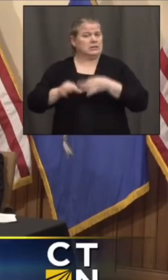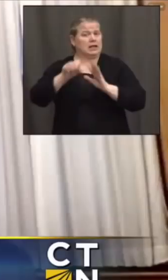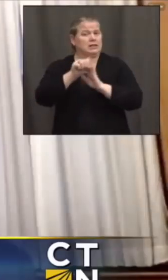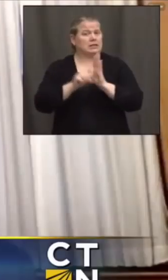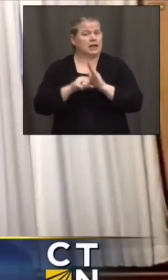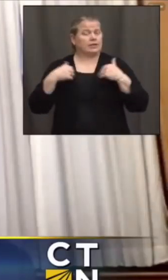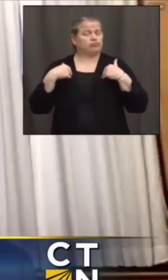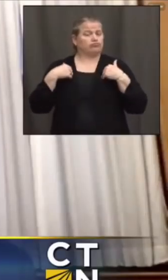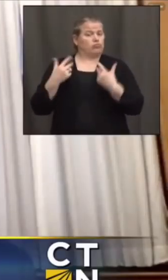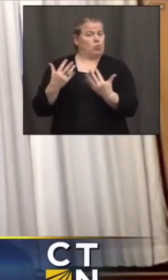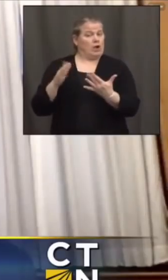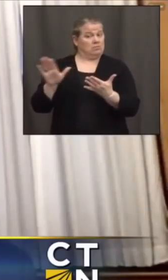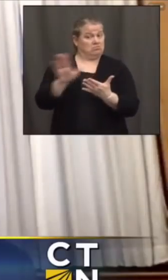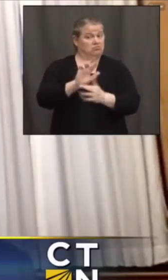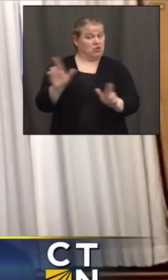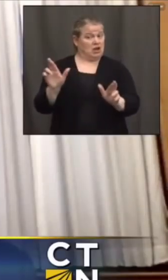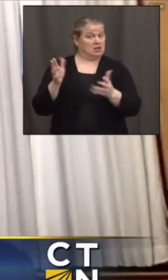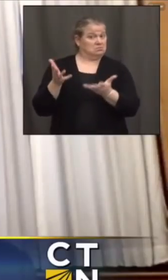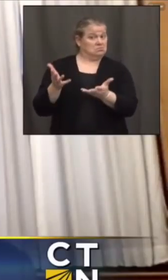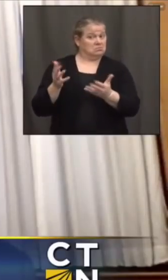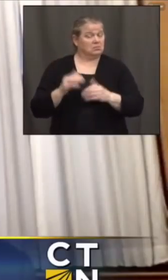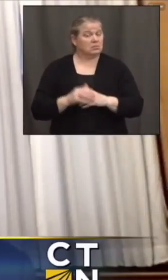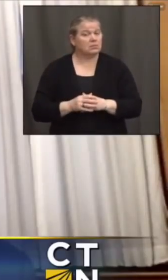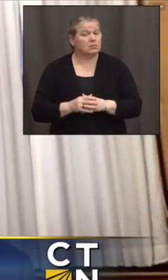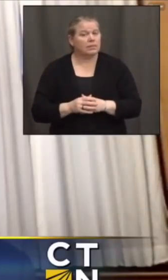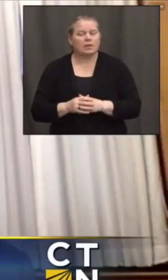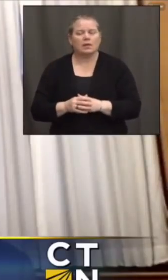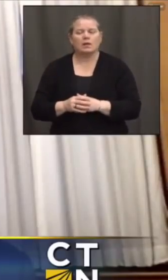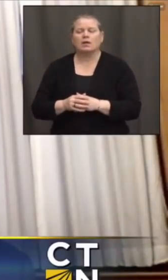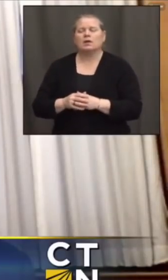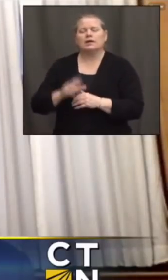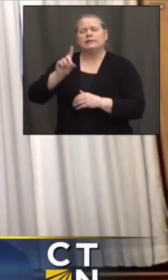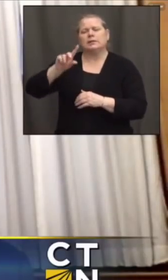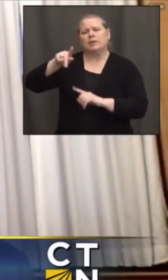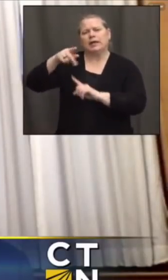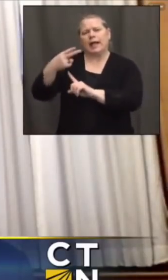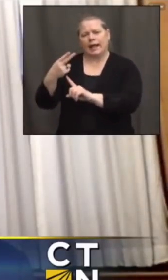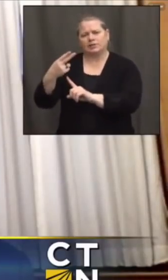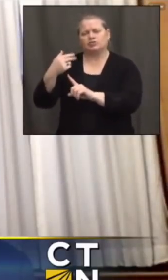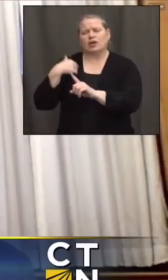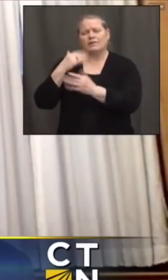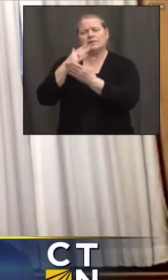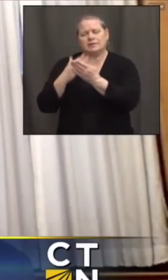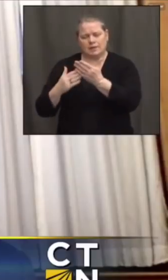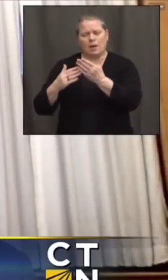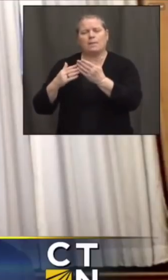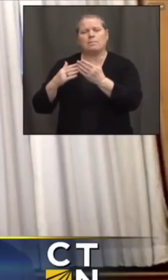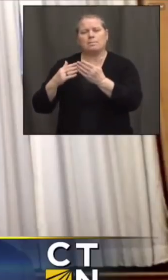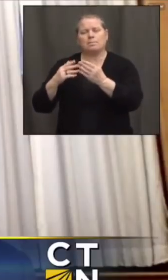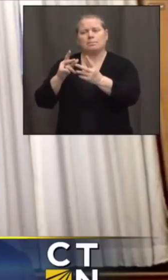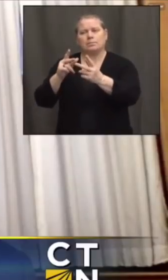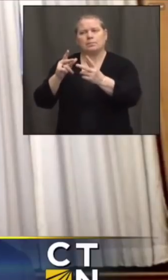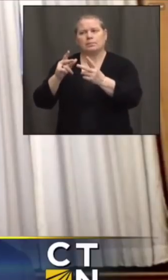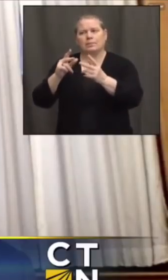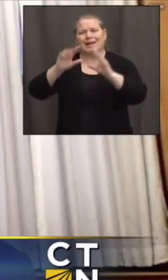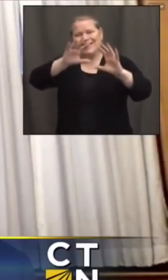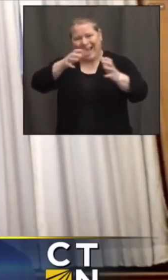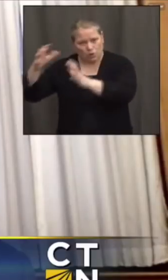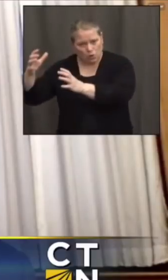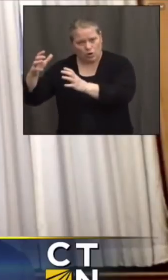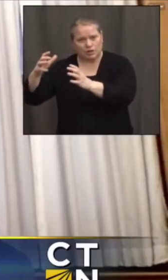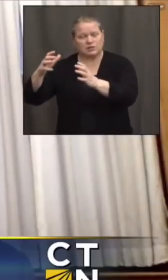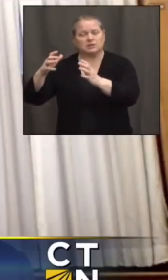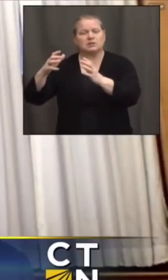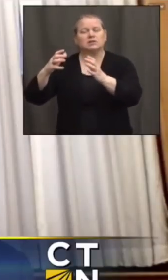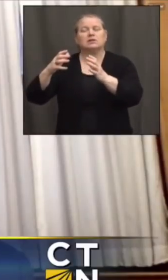There is some prioritization that DPH has put out in large categories, but not individual sites. And we can get you